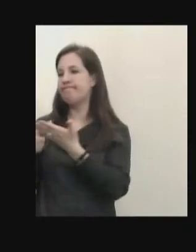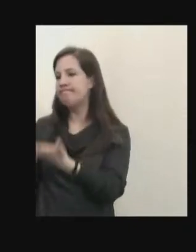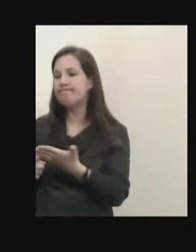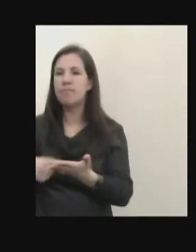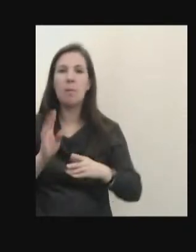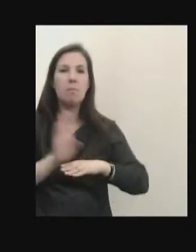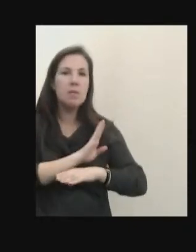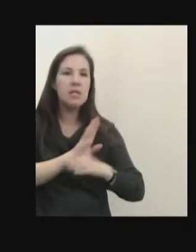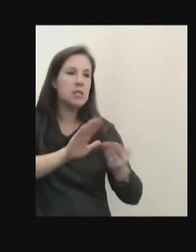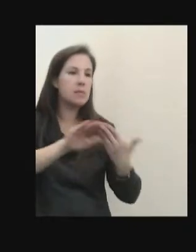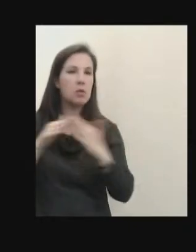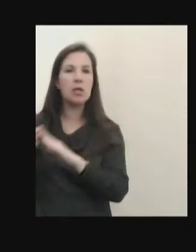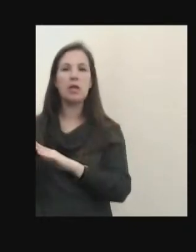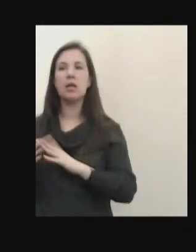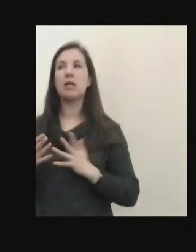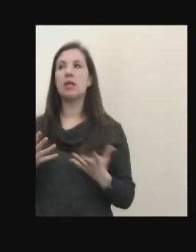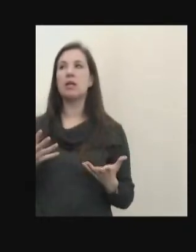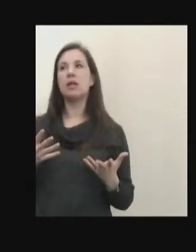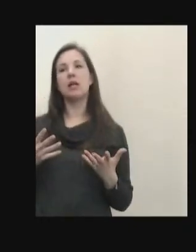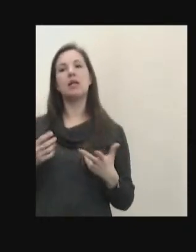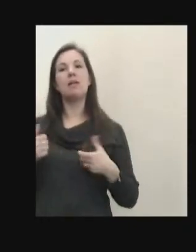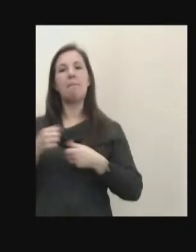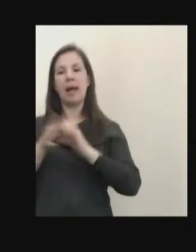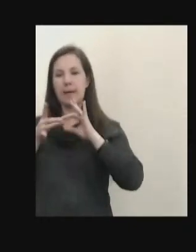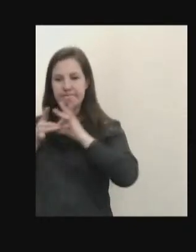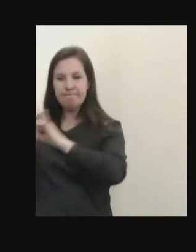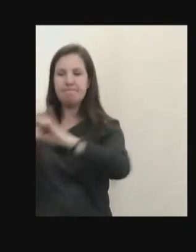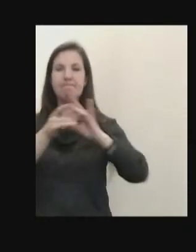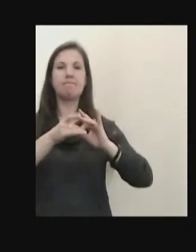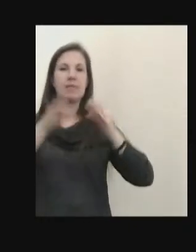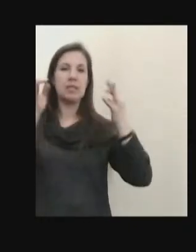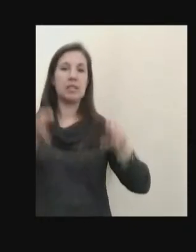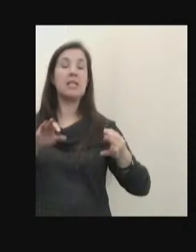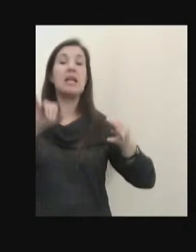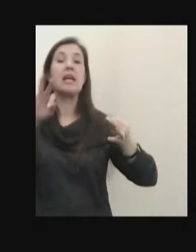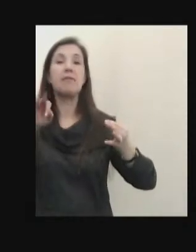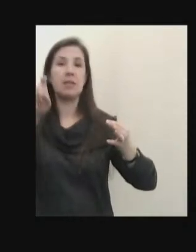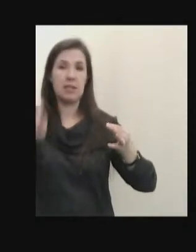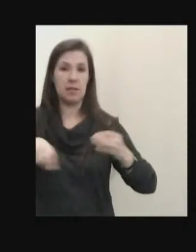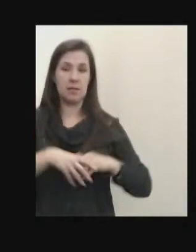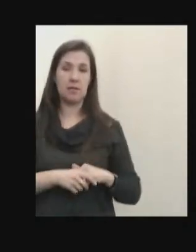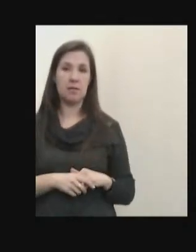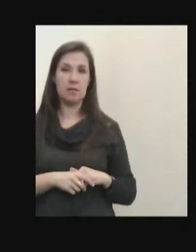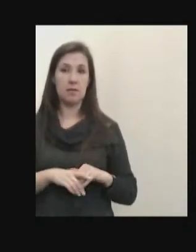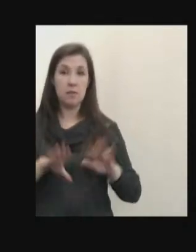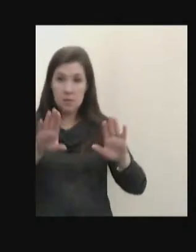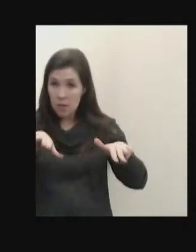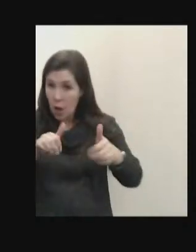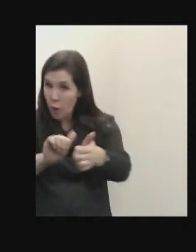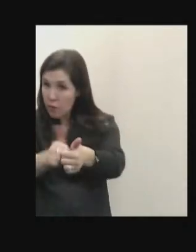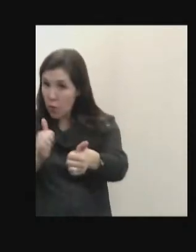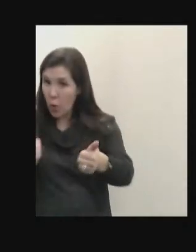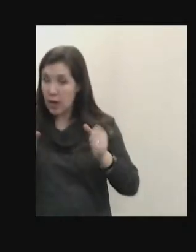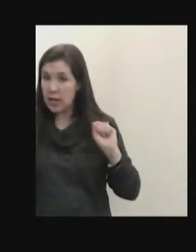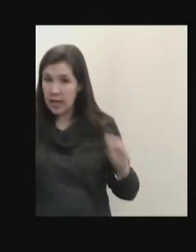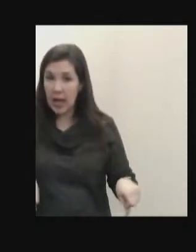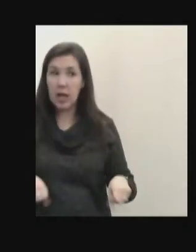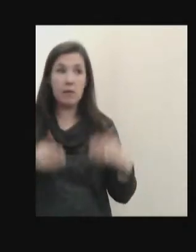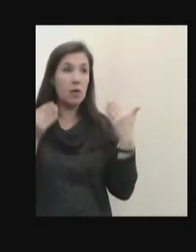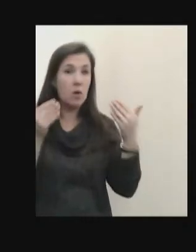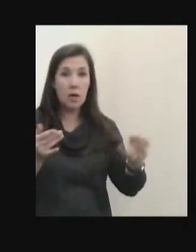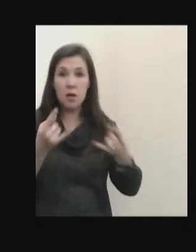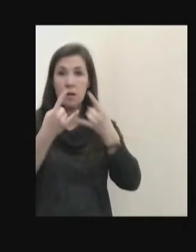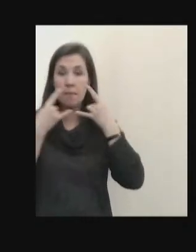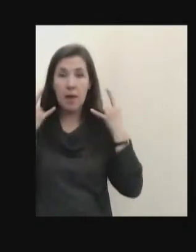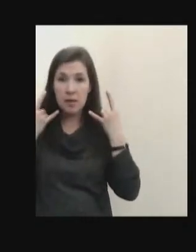community, and make a united decision if need be. We can avoid this if we just wear masks and keep